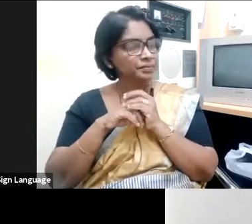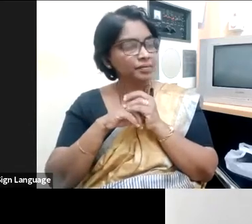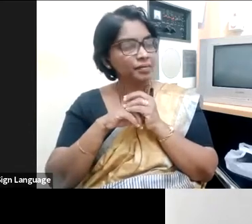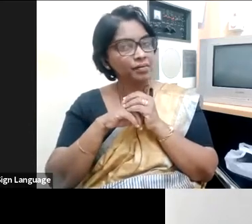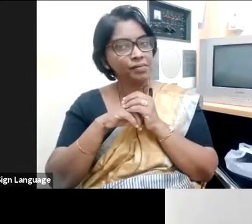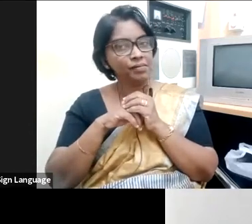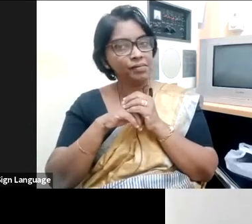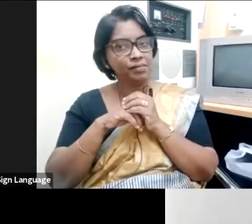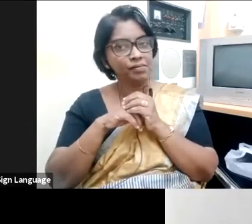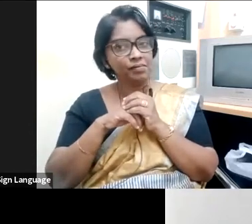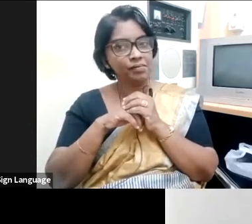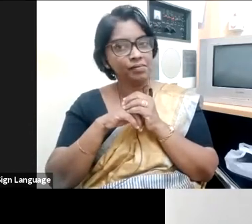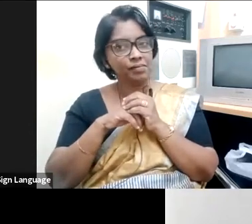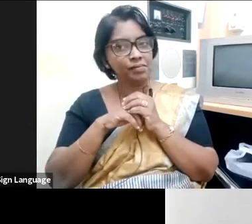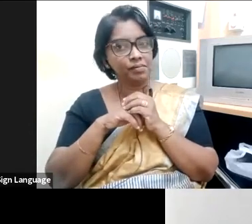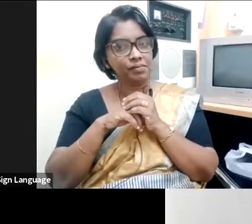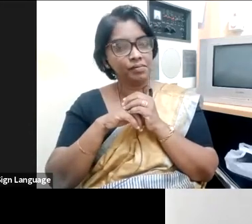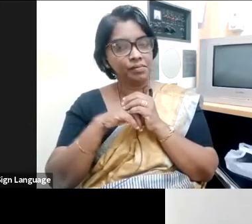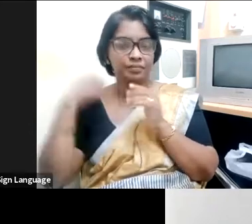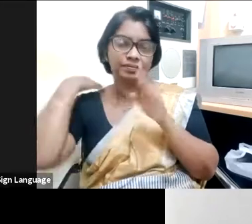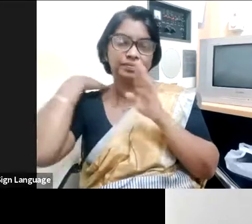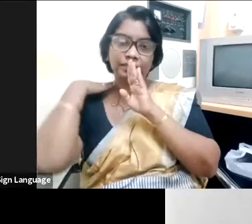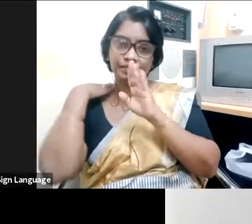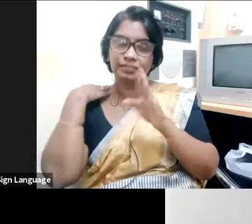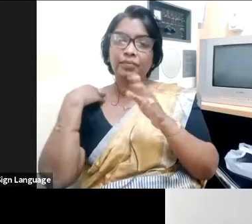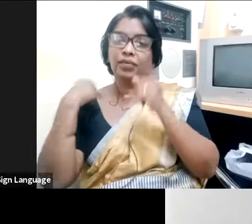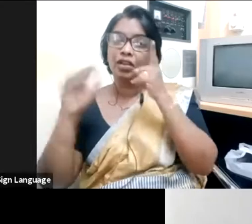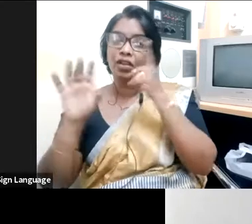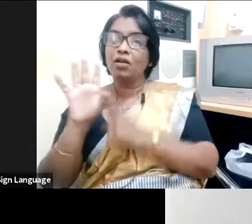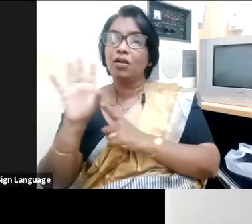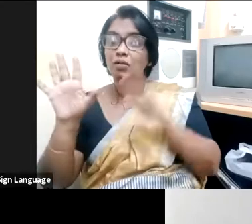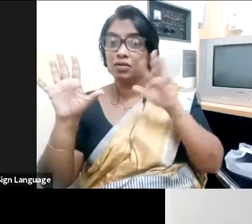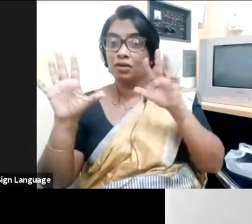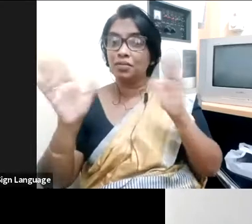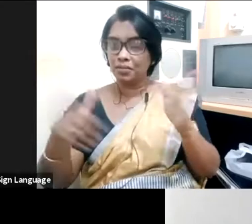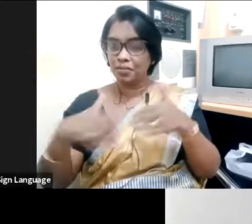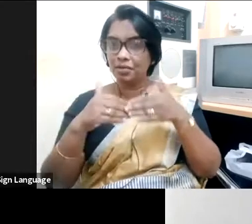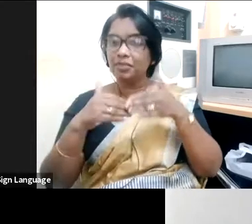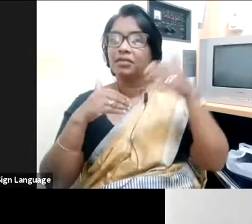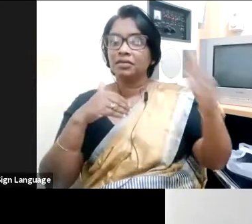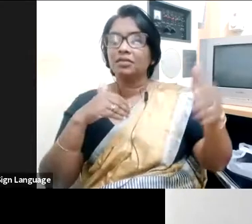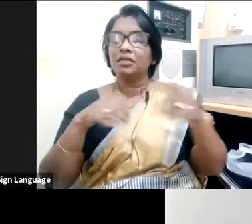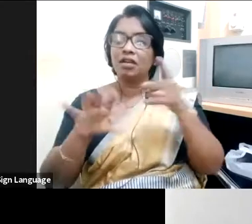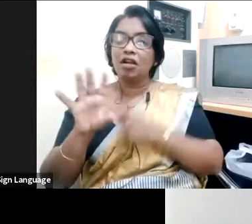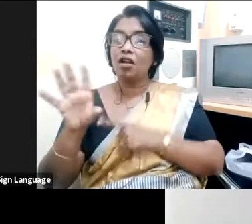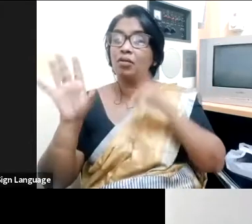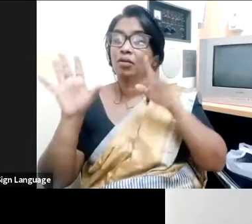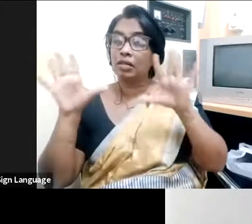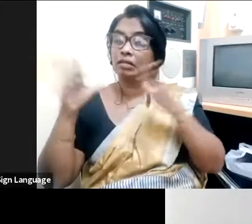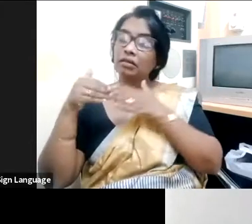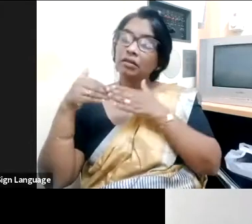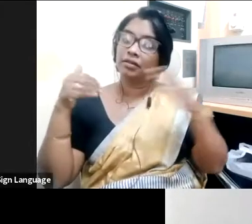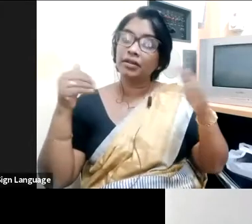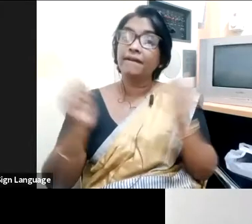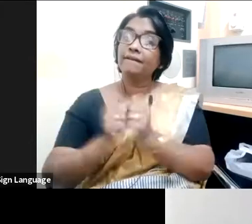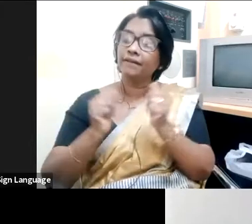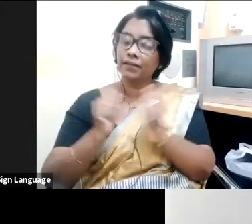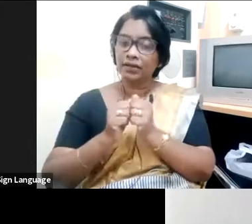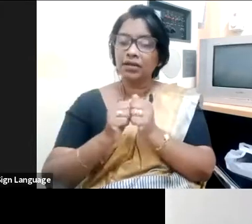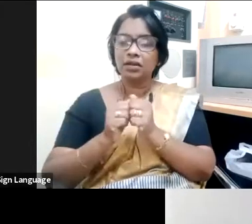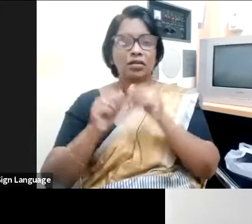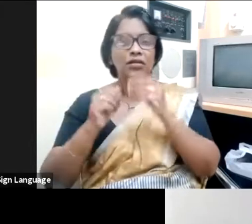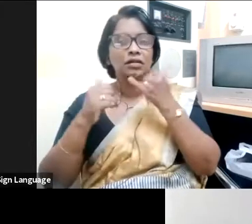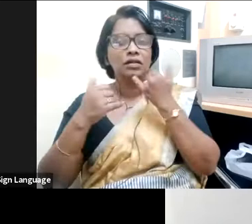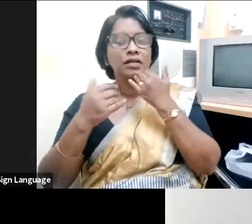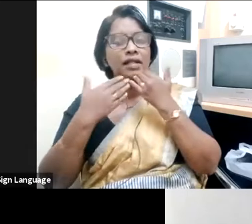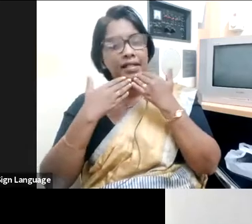to achieve, and this is called the decade of action. We really need to accelerate. So thank you very much, panelists, for that amazing round of